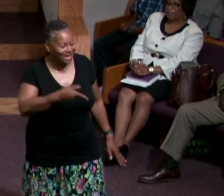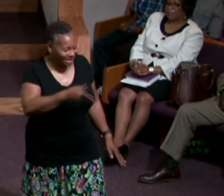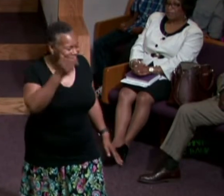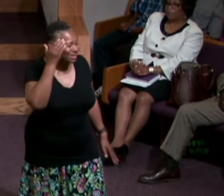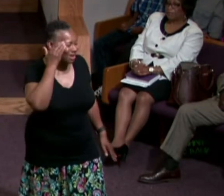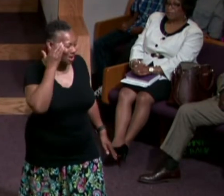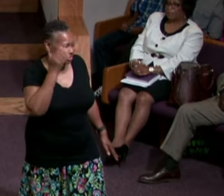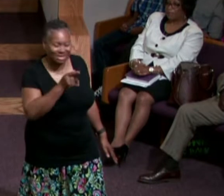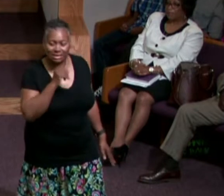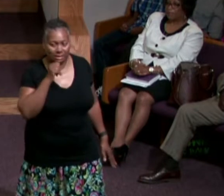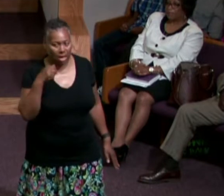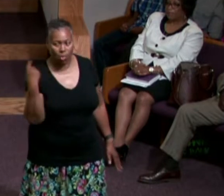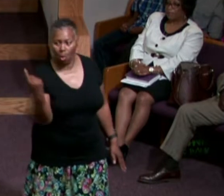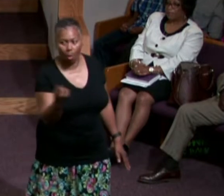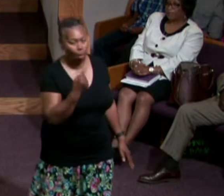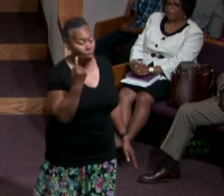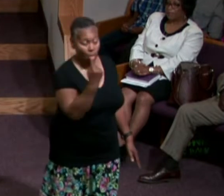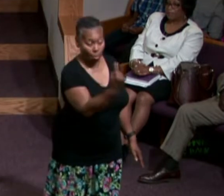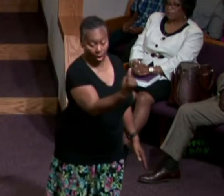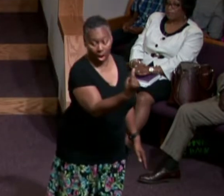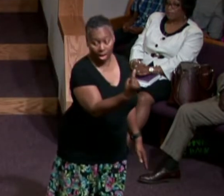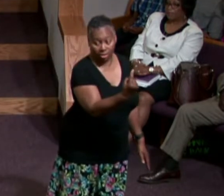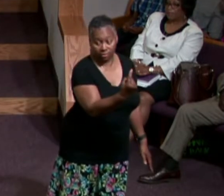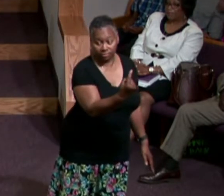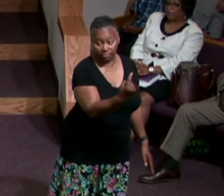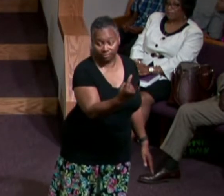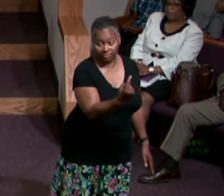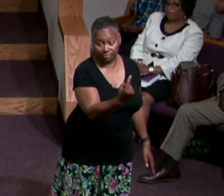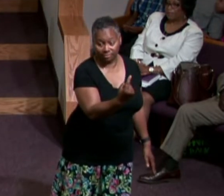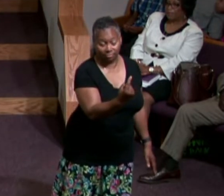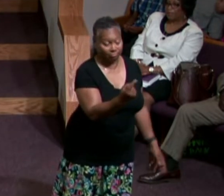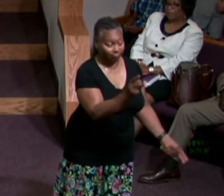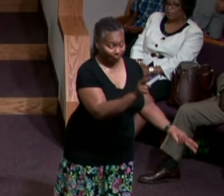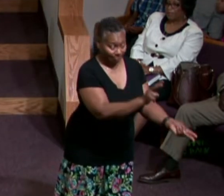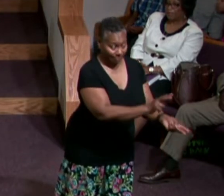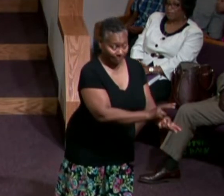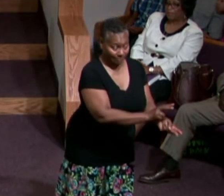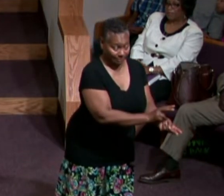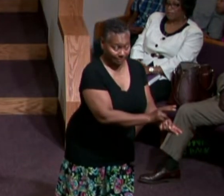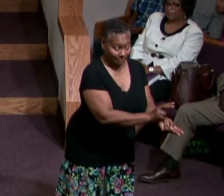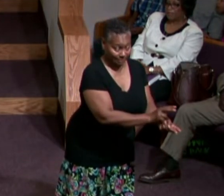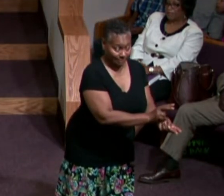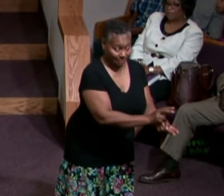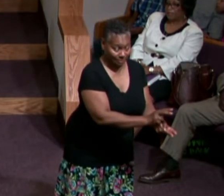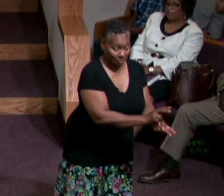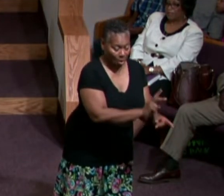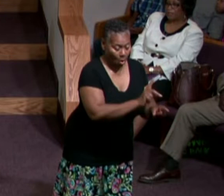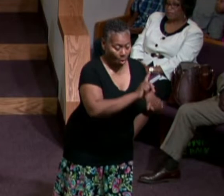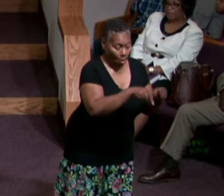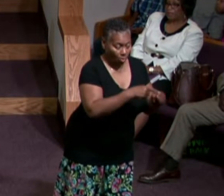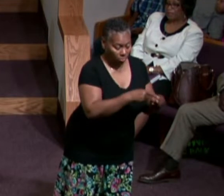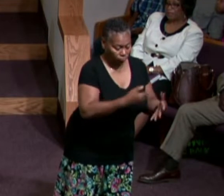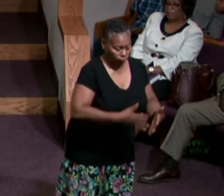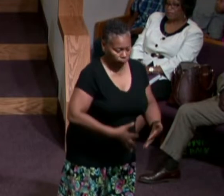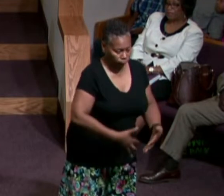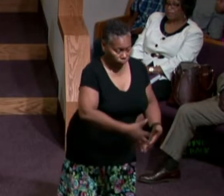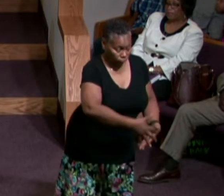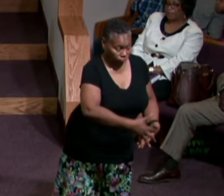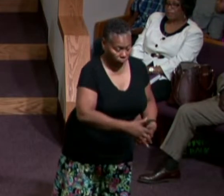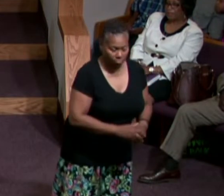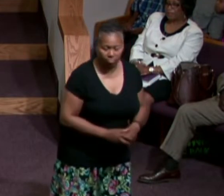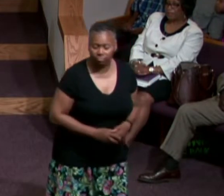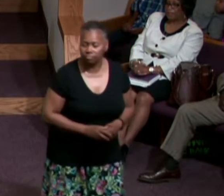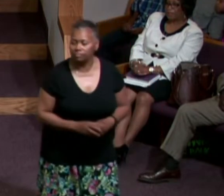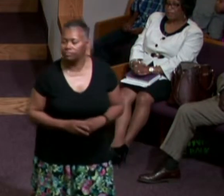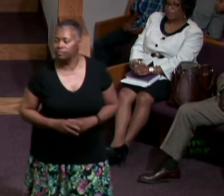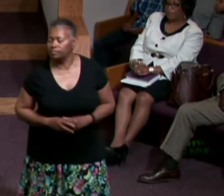he was not the only one engaging at the time of conception, or that it was a chance